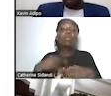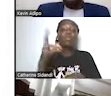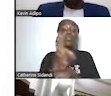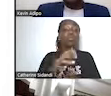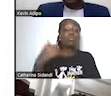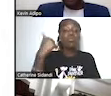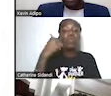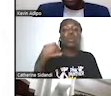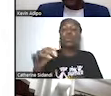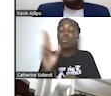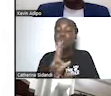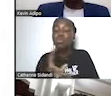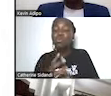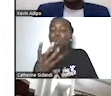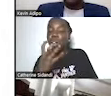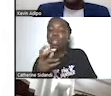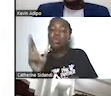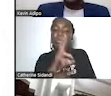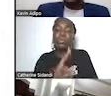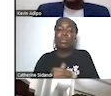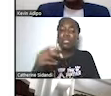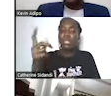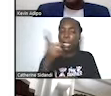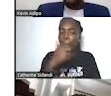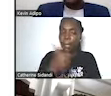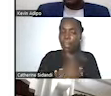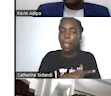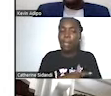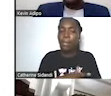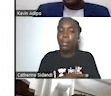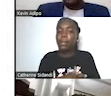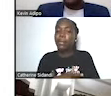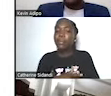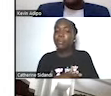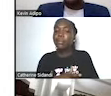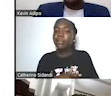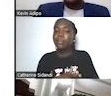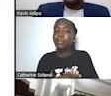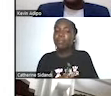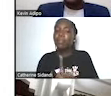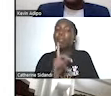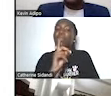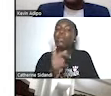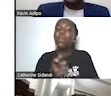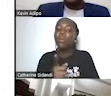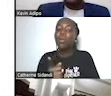use camera. You're wondering what will an app that like